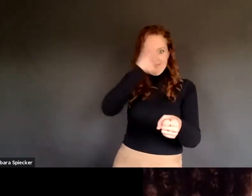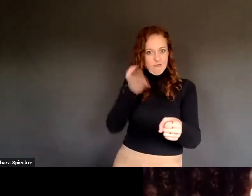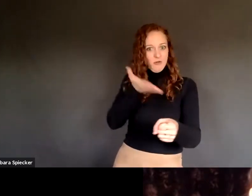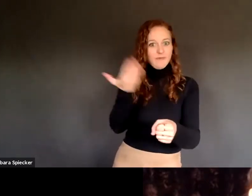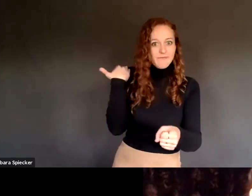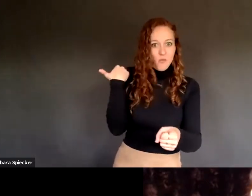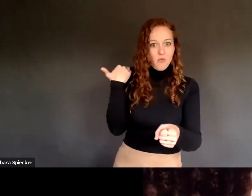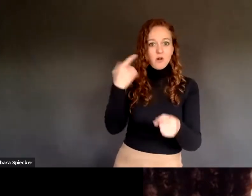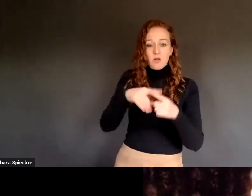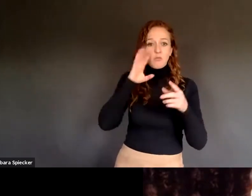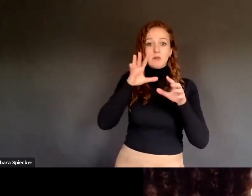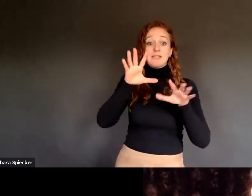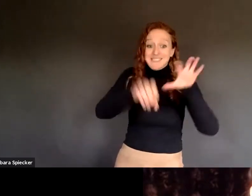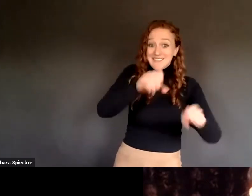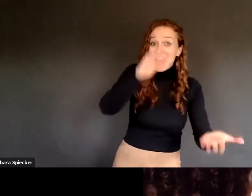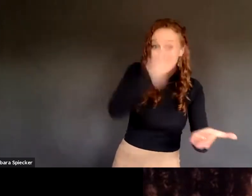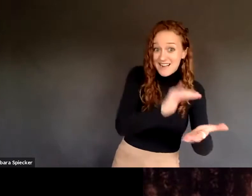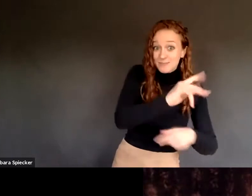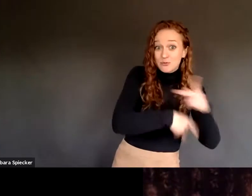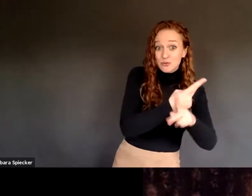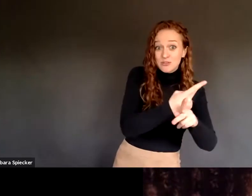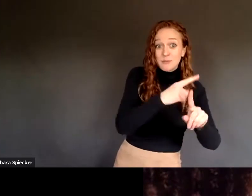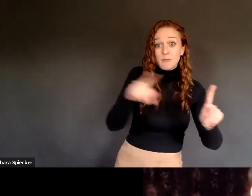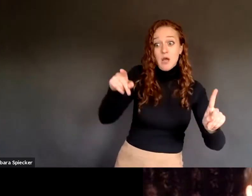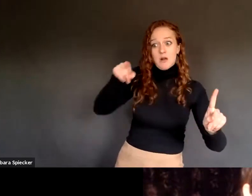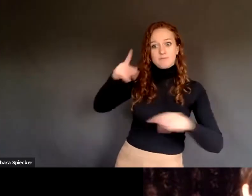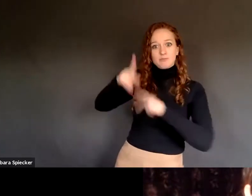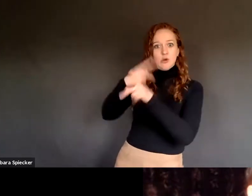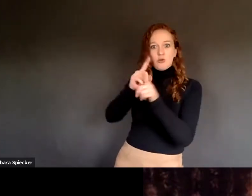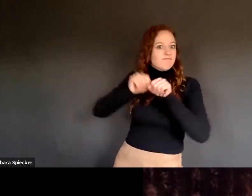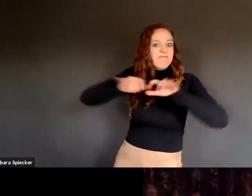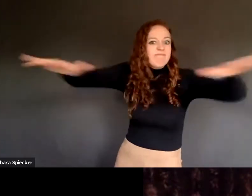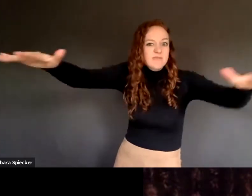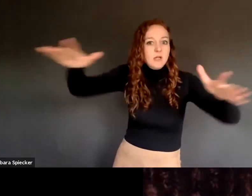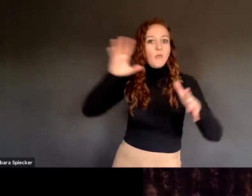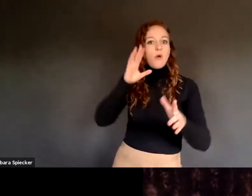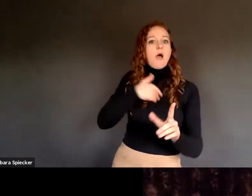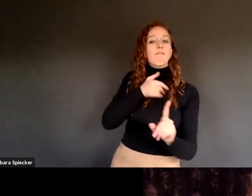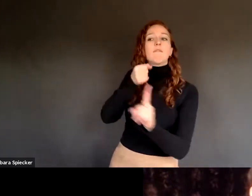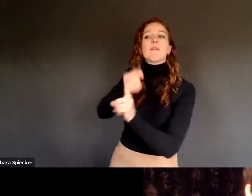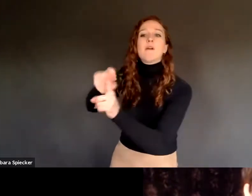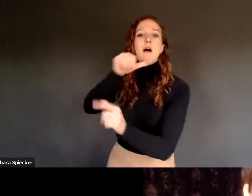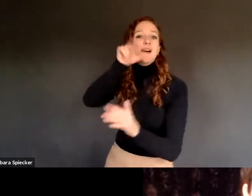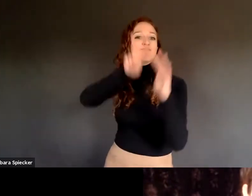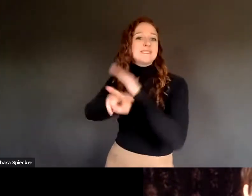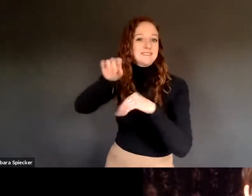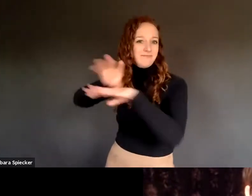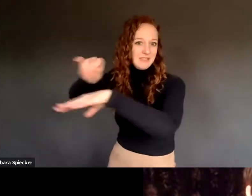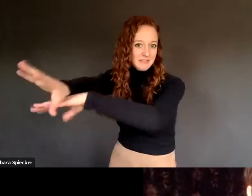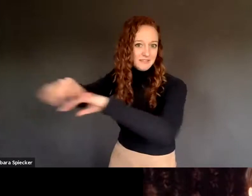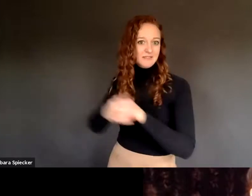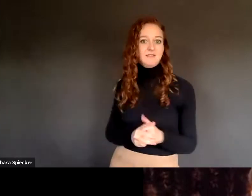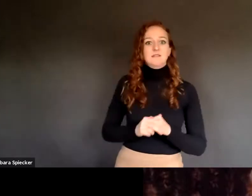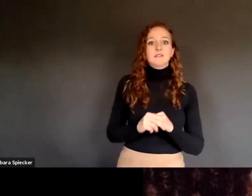you put an invasive species in, and now there's a predator there that's never been there before, or there's a grazer there that's never been there before. And just having that